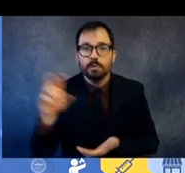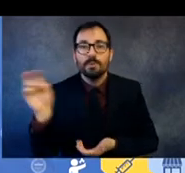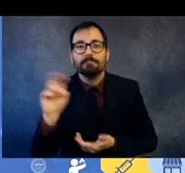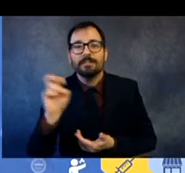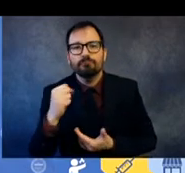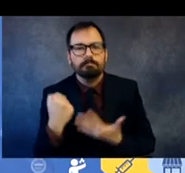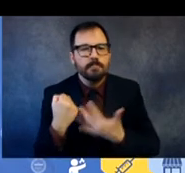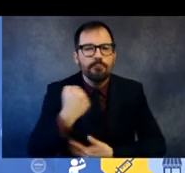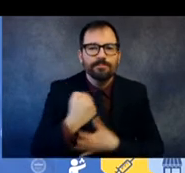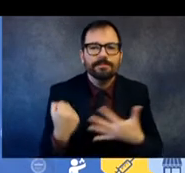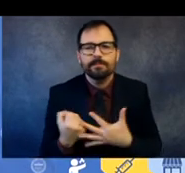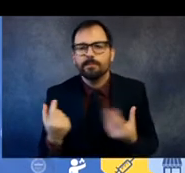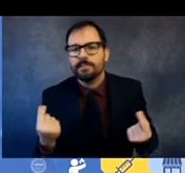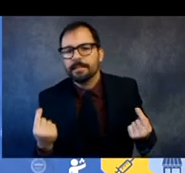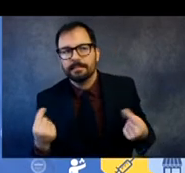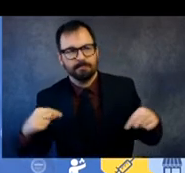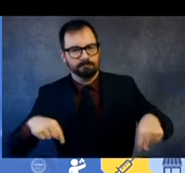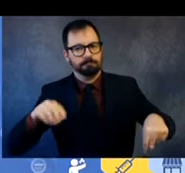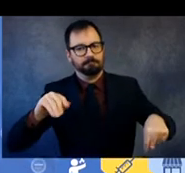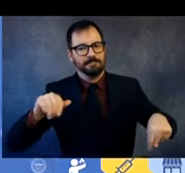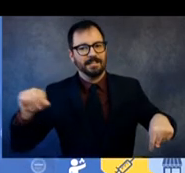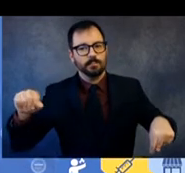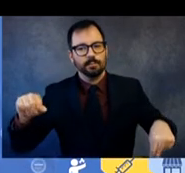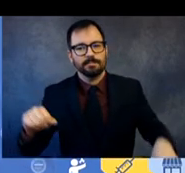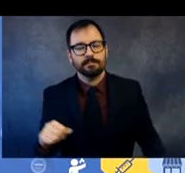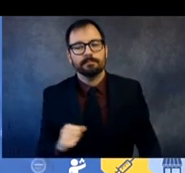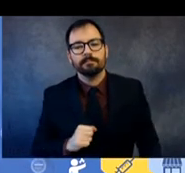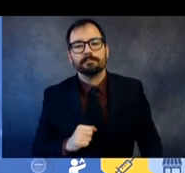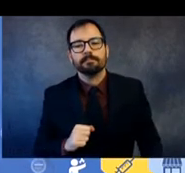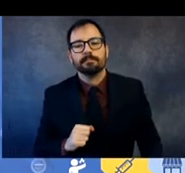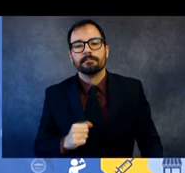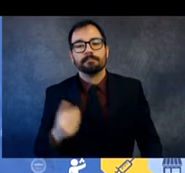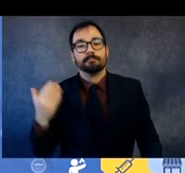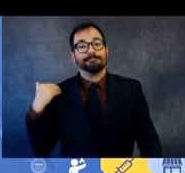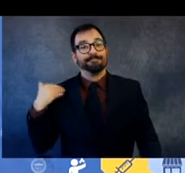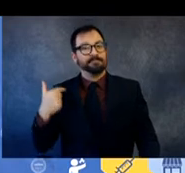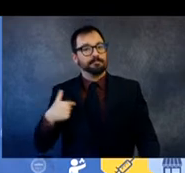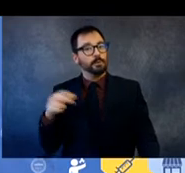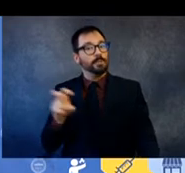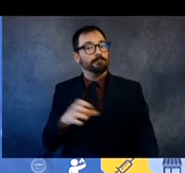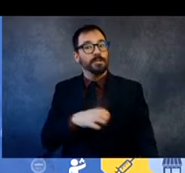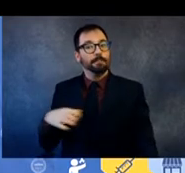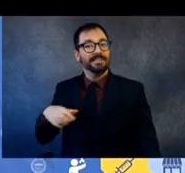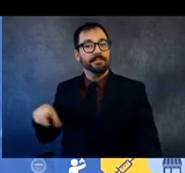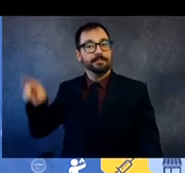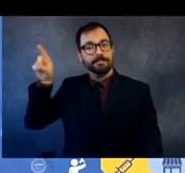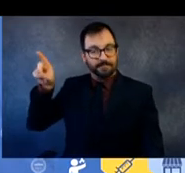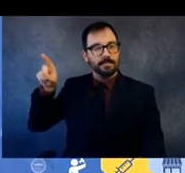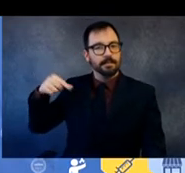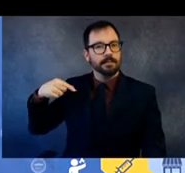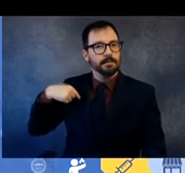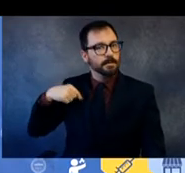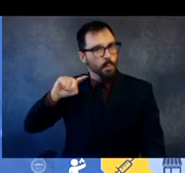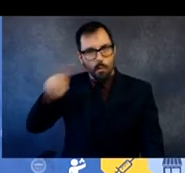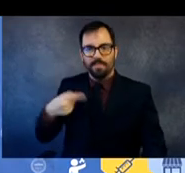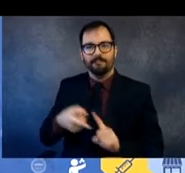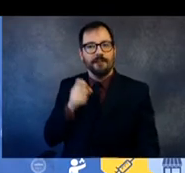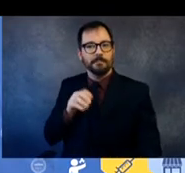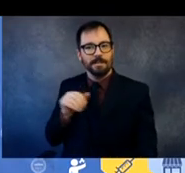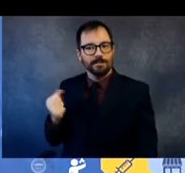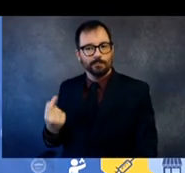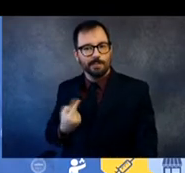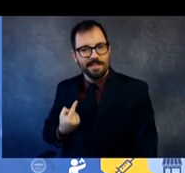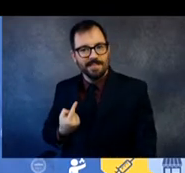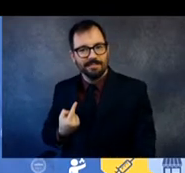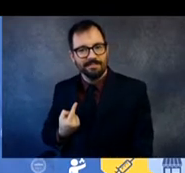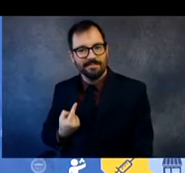priorities for transportation in Massachusetts when I was the only member of the Transportation Committee from the Commonwealth. And, you know, I